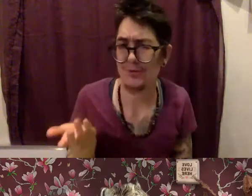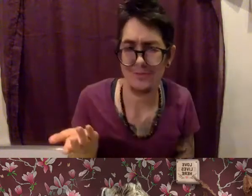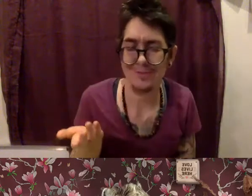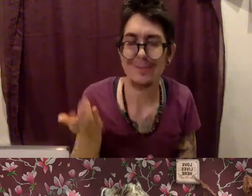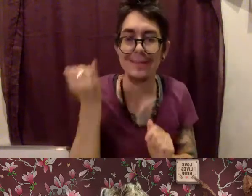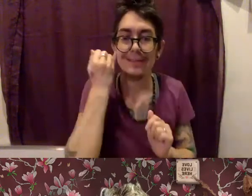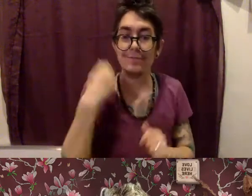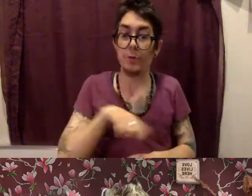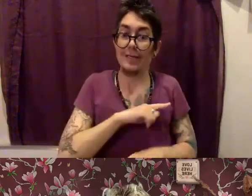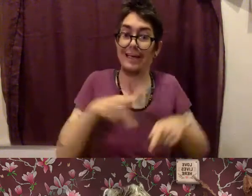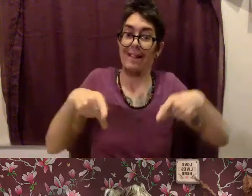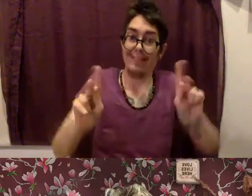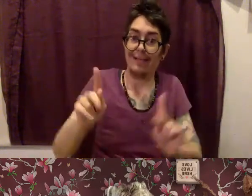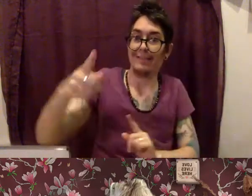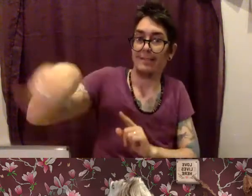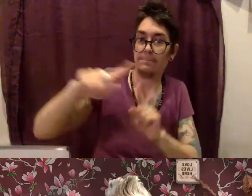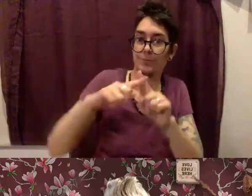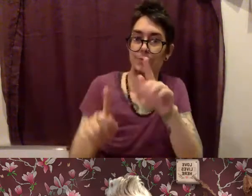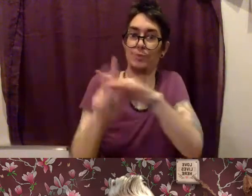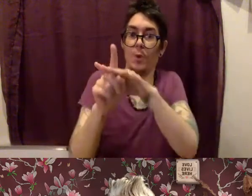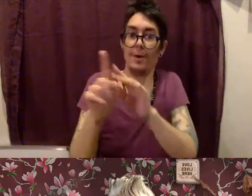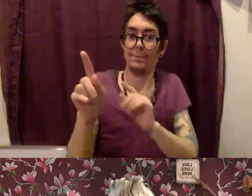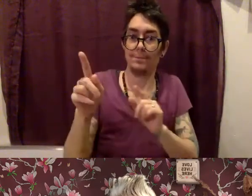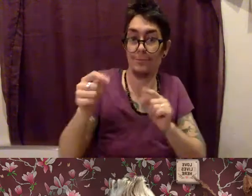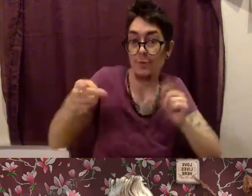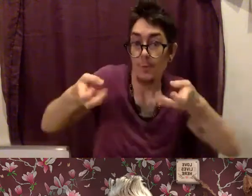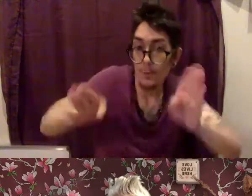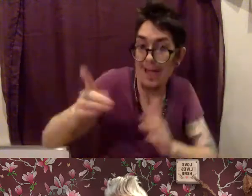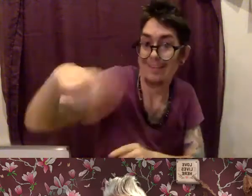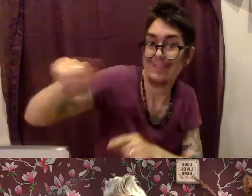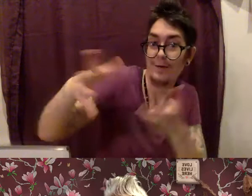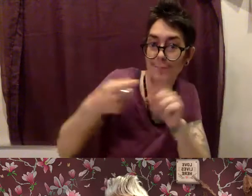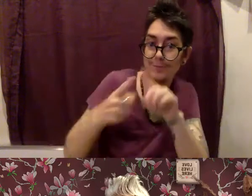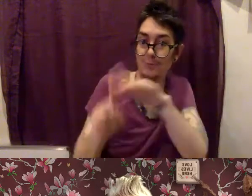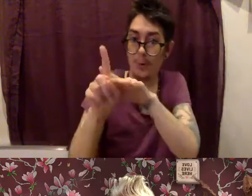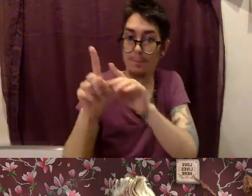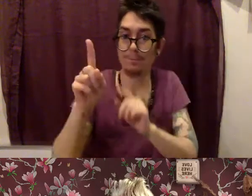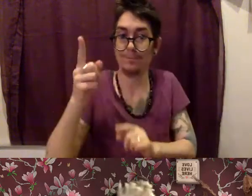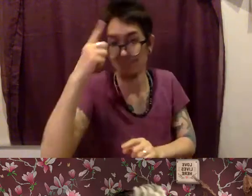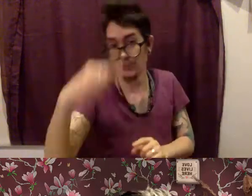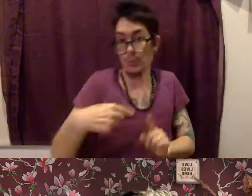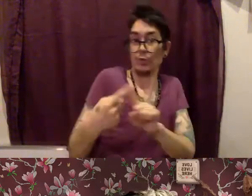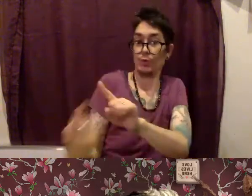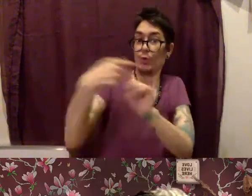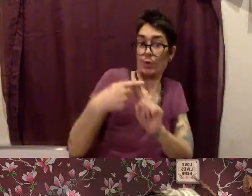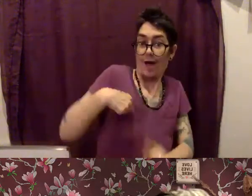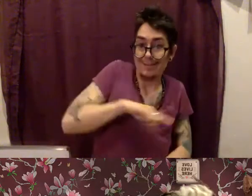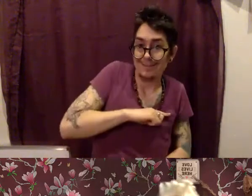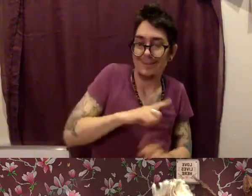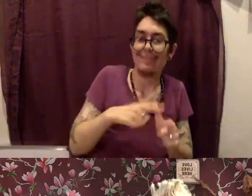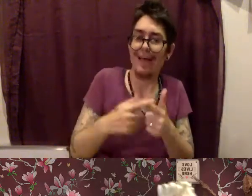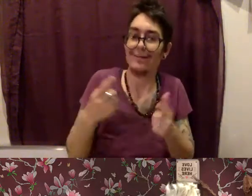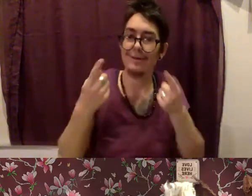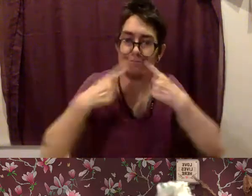our framework or our system, our binary, that doesn't work. If we let them show up in their own way and the way they choose and that